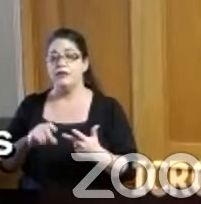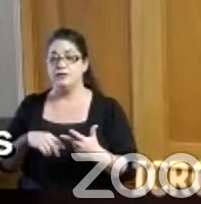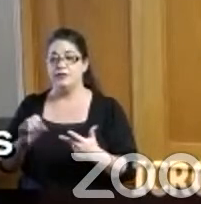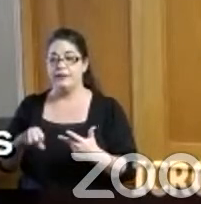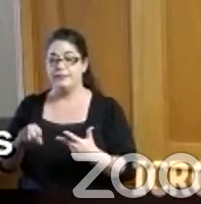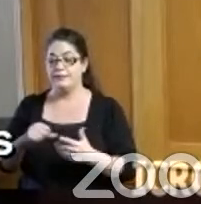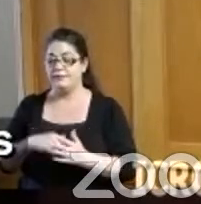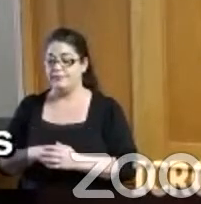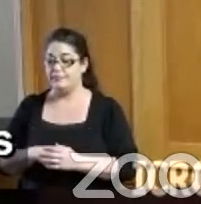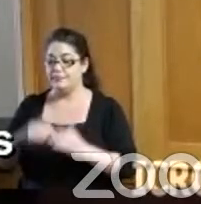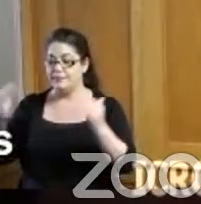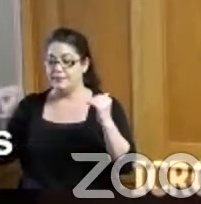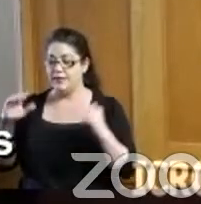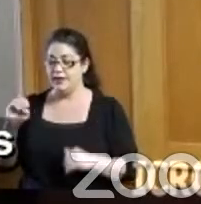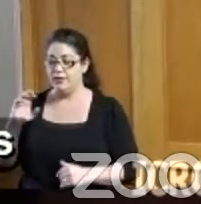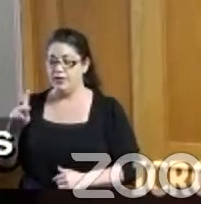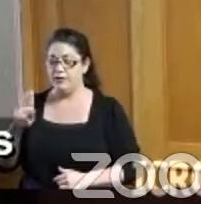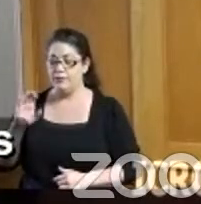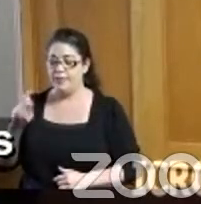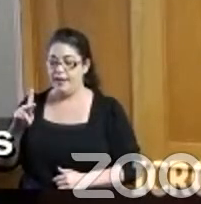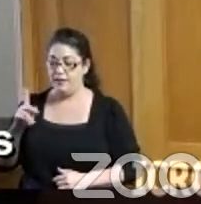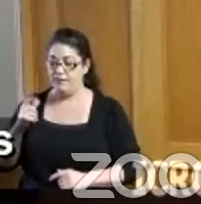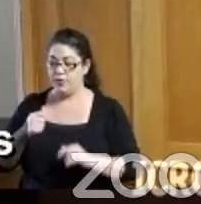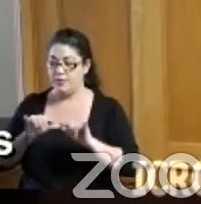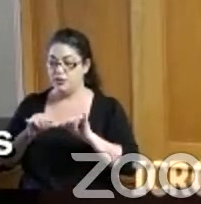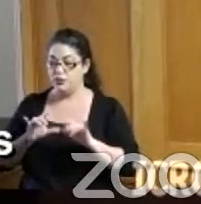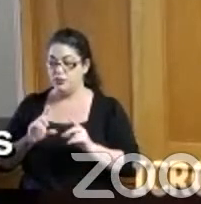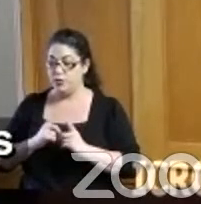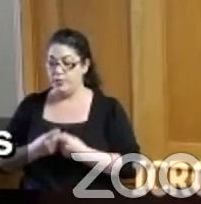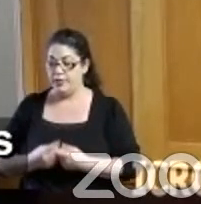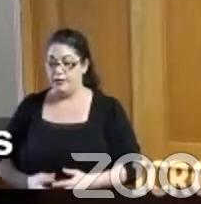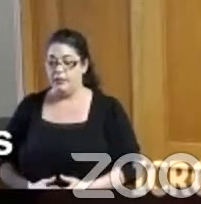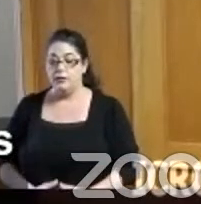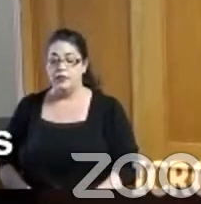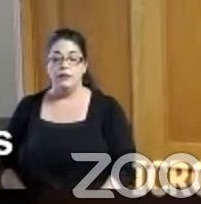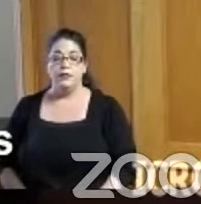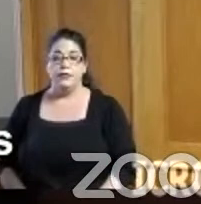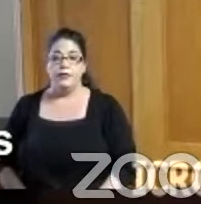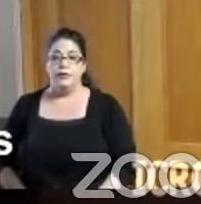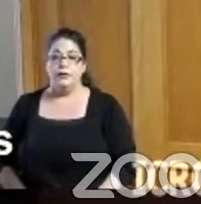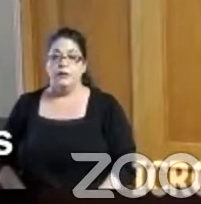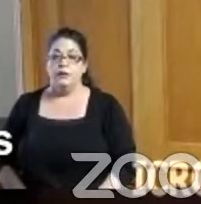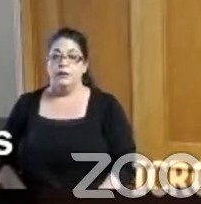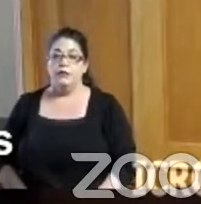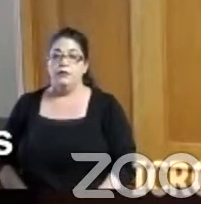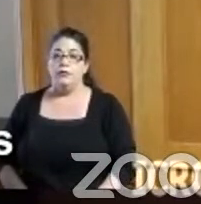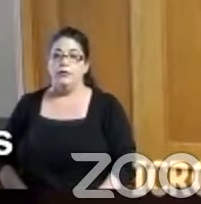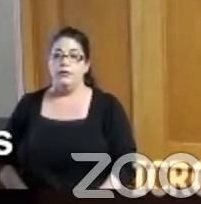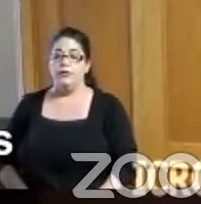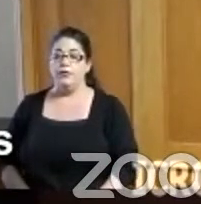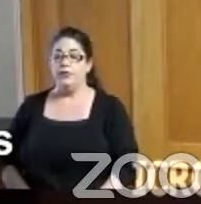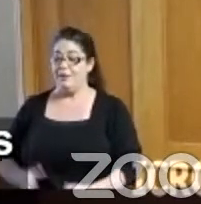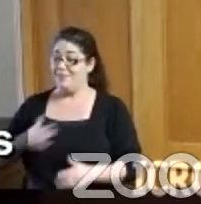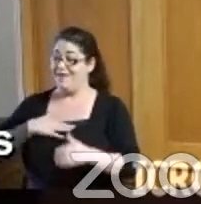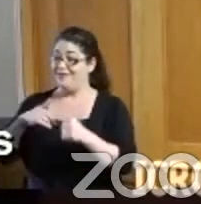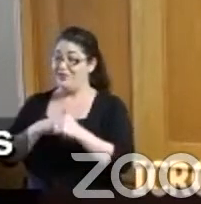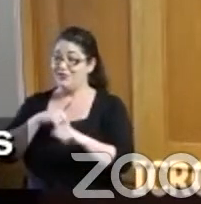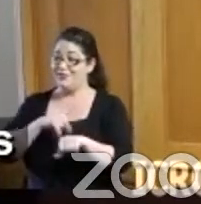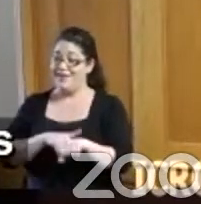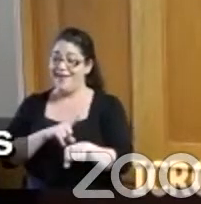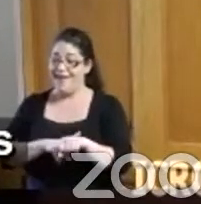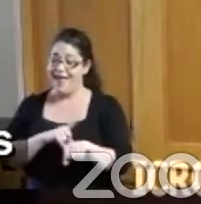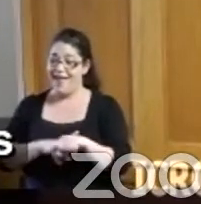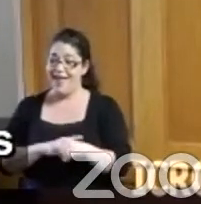have Mr. Eric Beck from the Engineer Department. Good afternoon. Again, this is a first for me. This is my